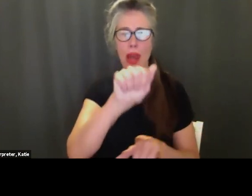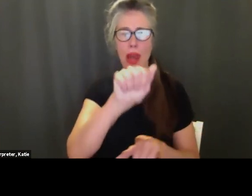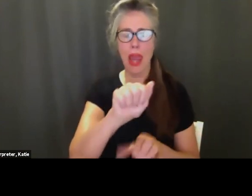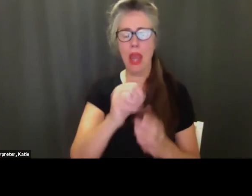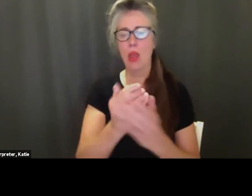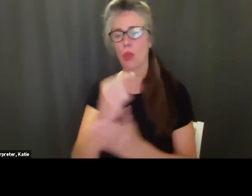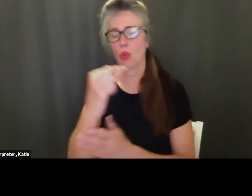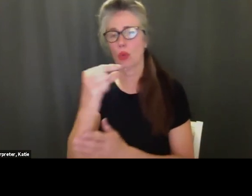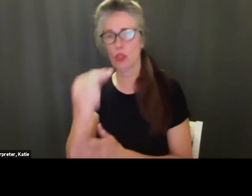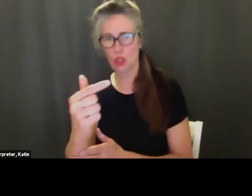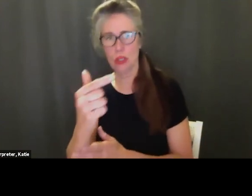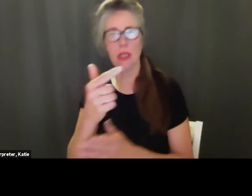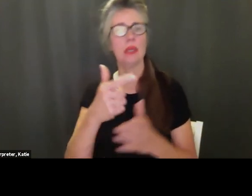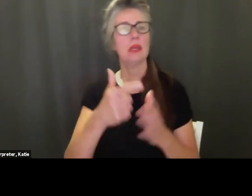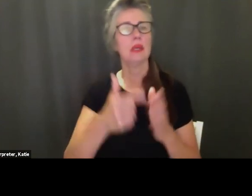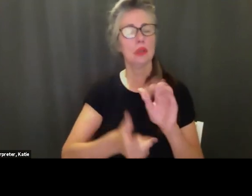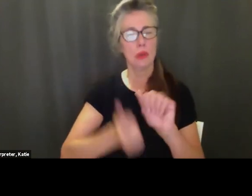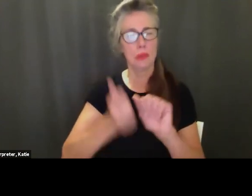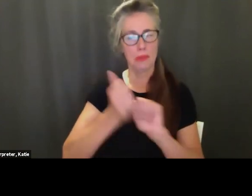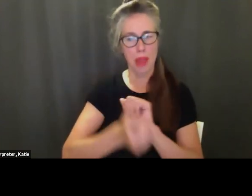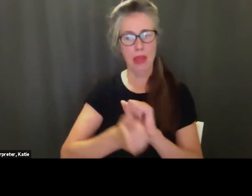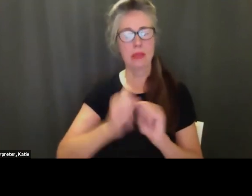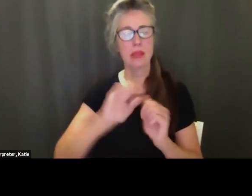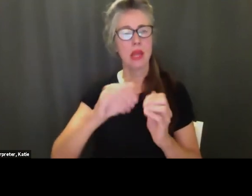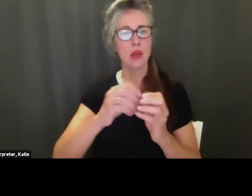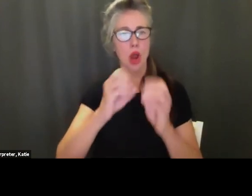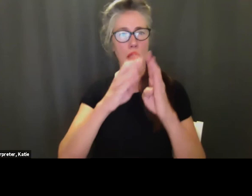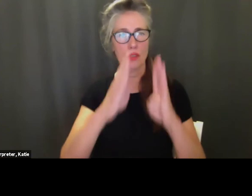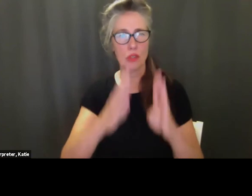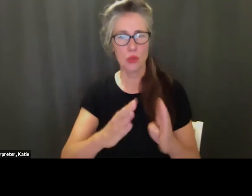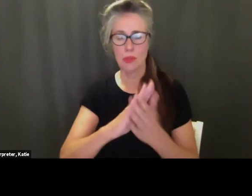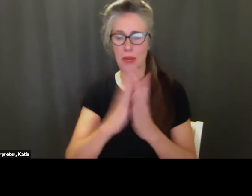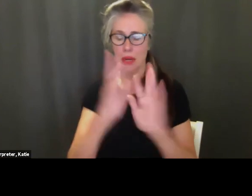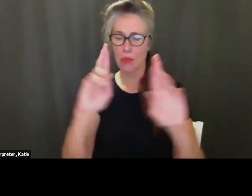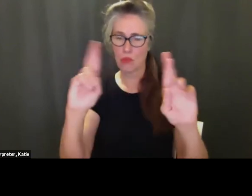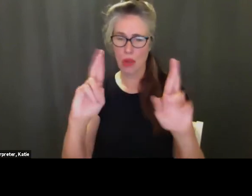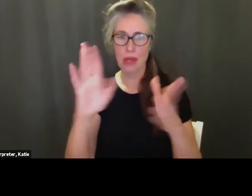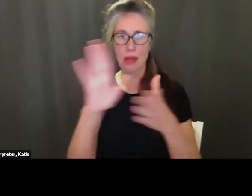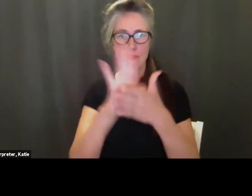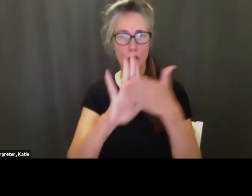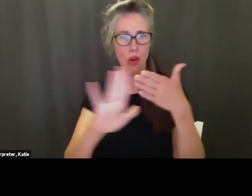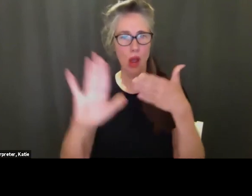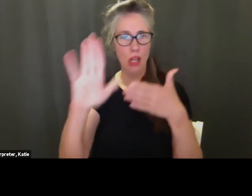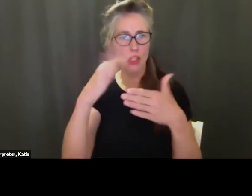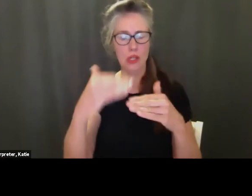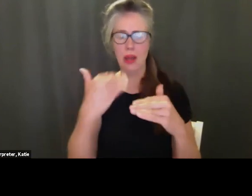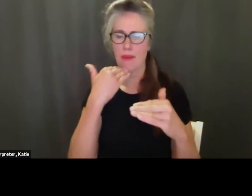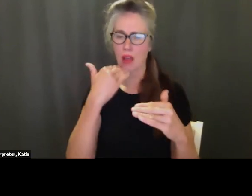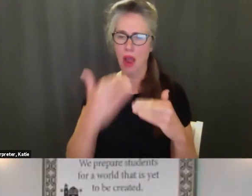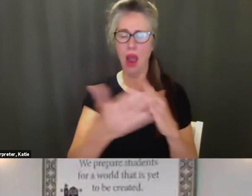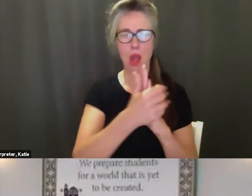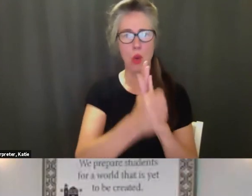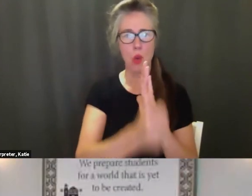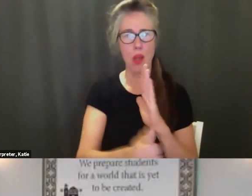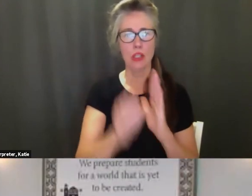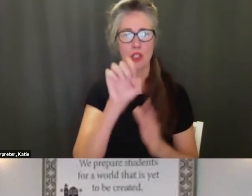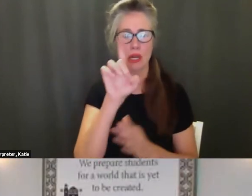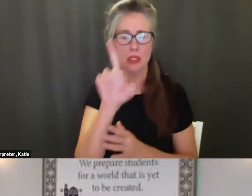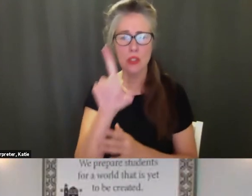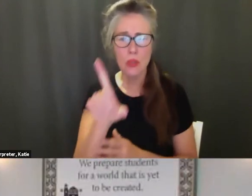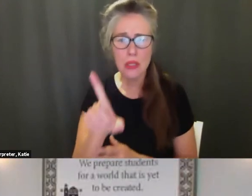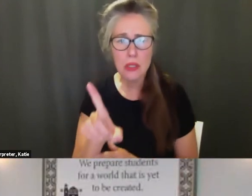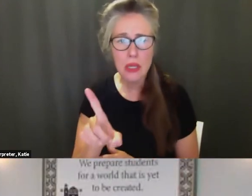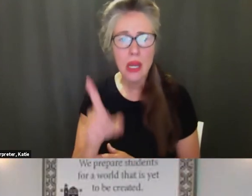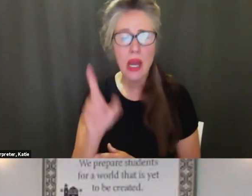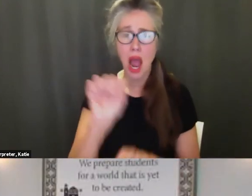our district is college ready and has a high quality education. Our youth have been working hard on this